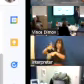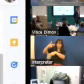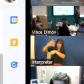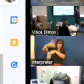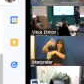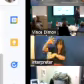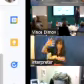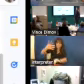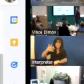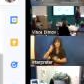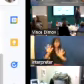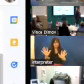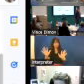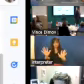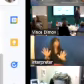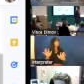Leah, sorry.